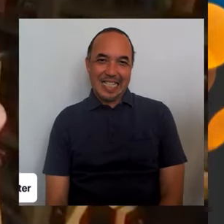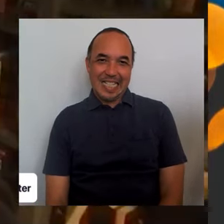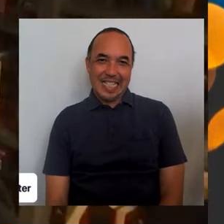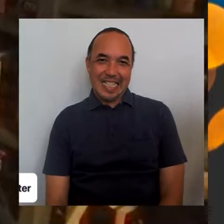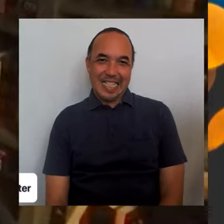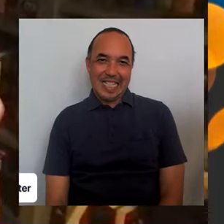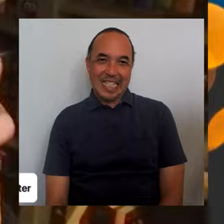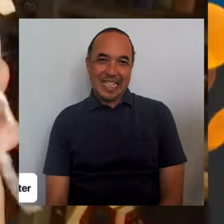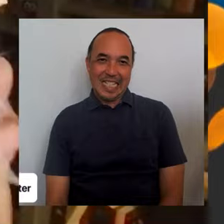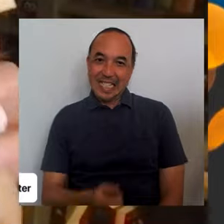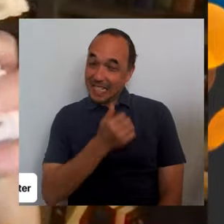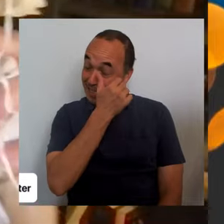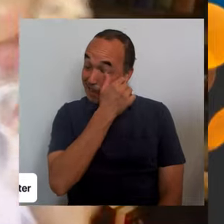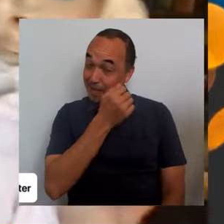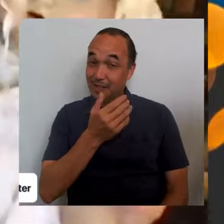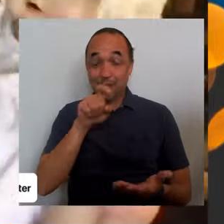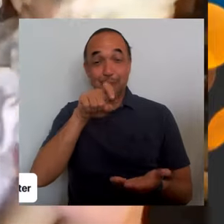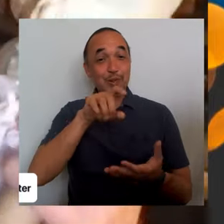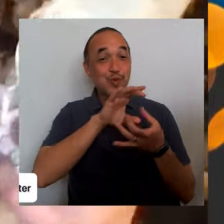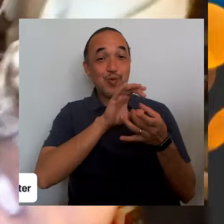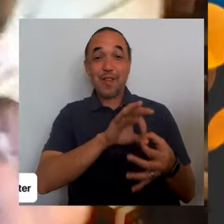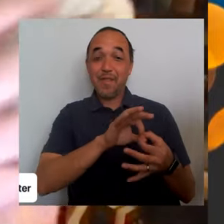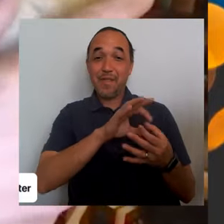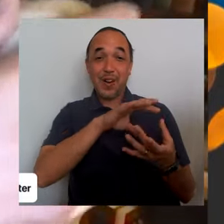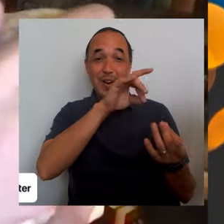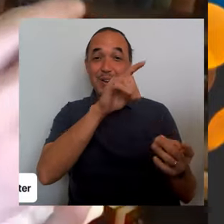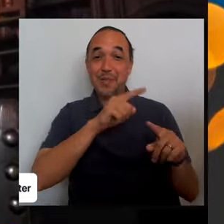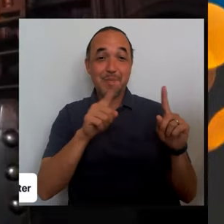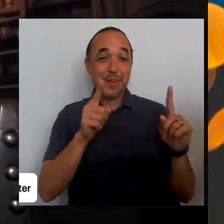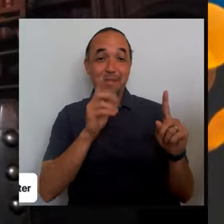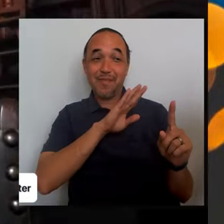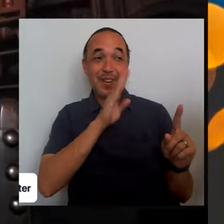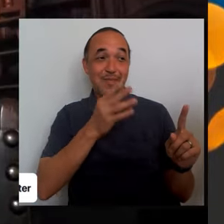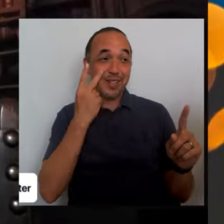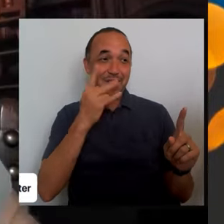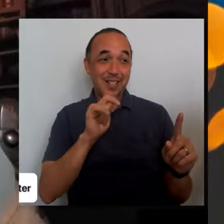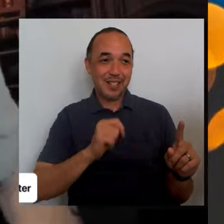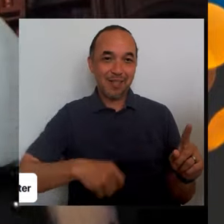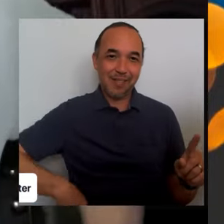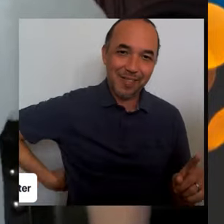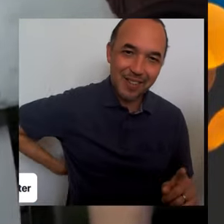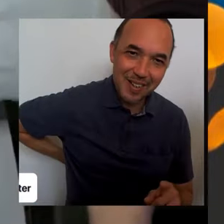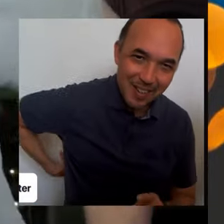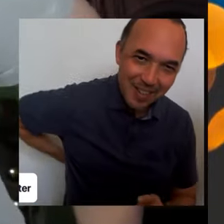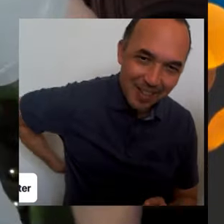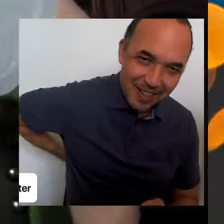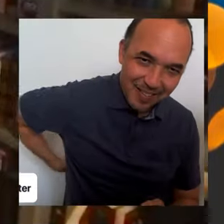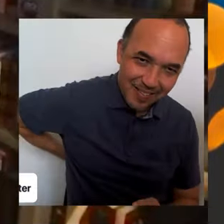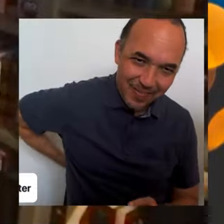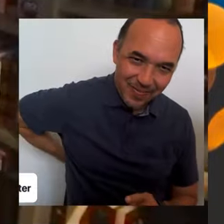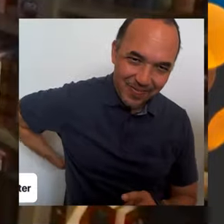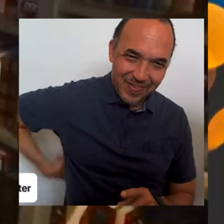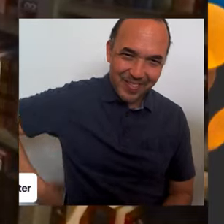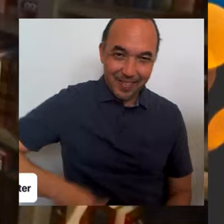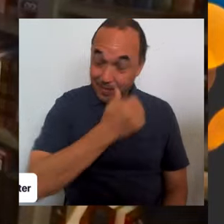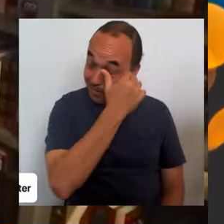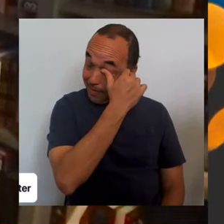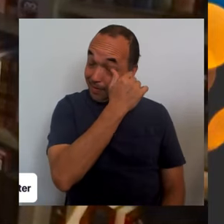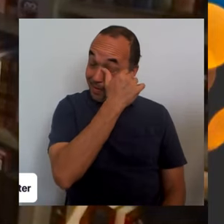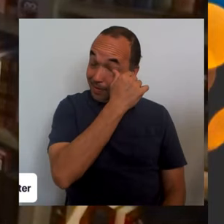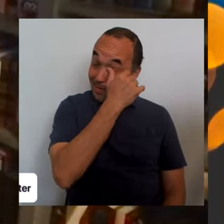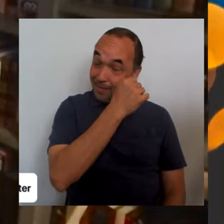She's supposedly haunted, but like I said, nothing's ever happened in my house. I looks pretty haunted to me, Steve. Pretty haunted